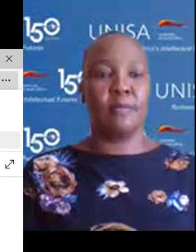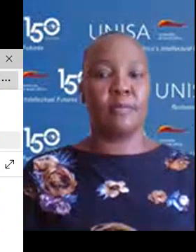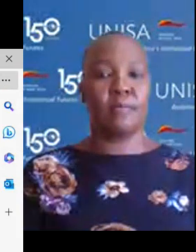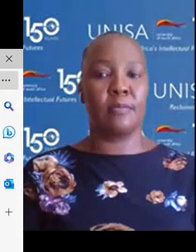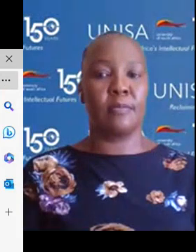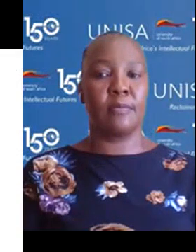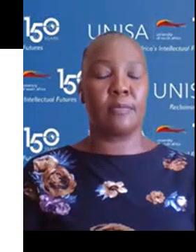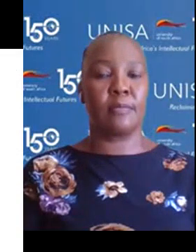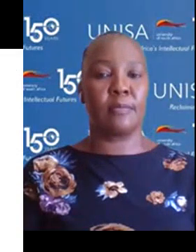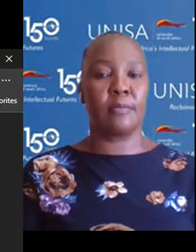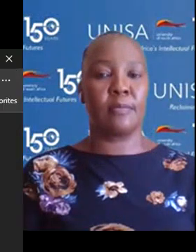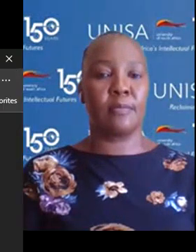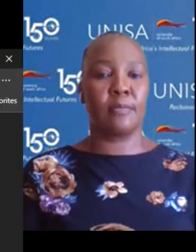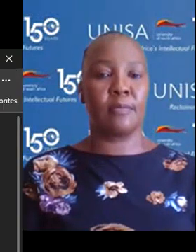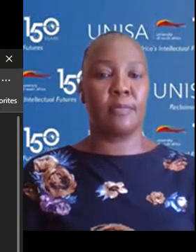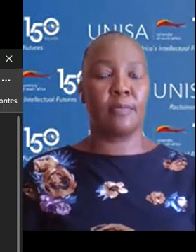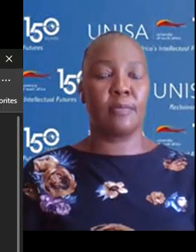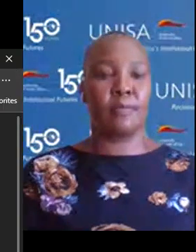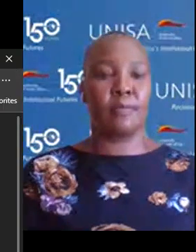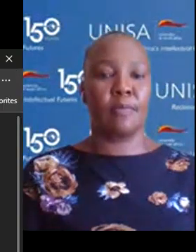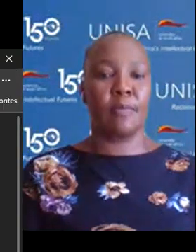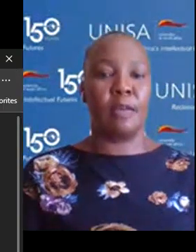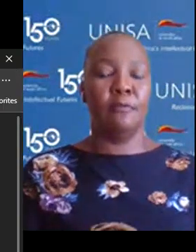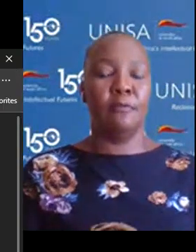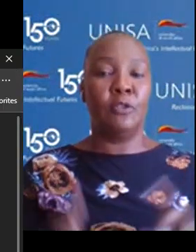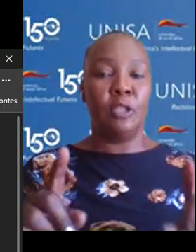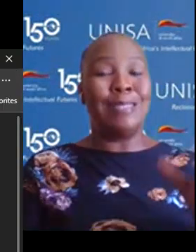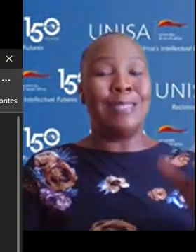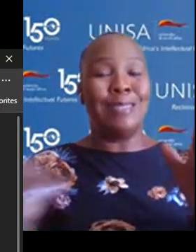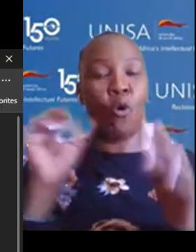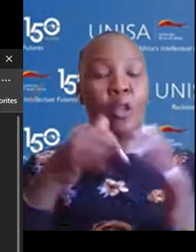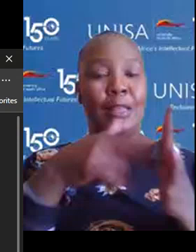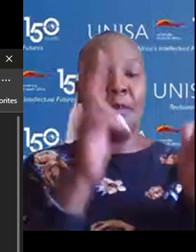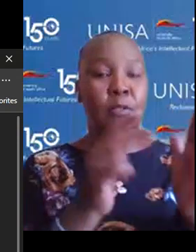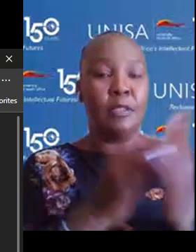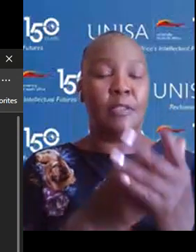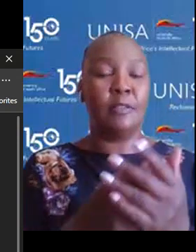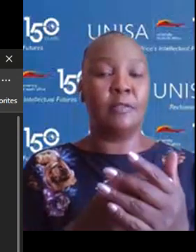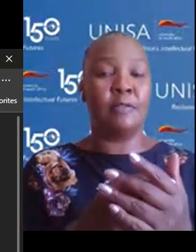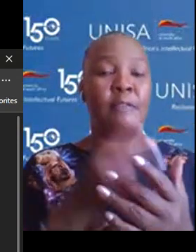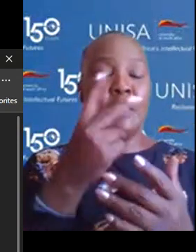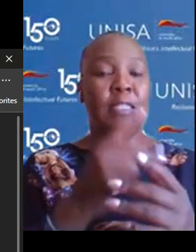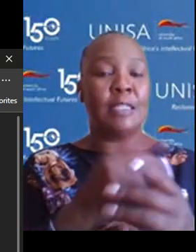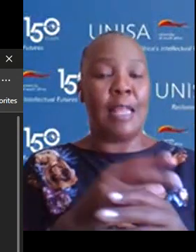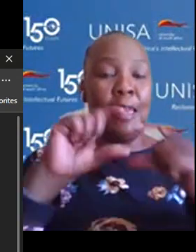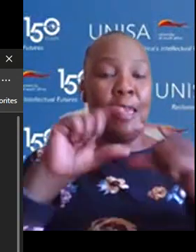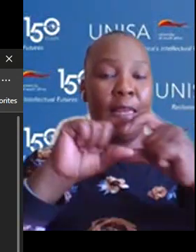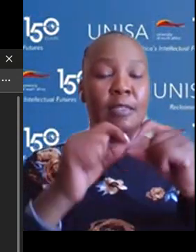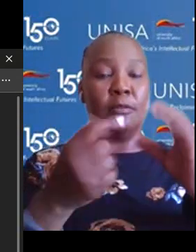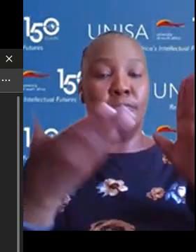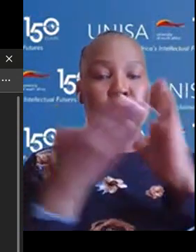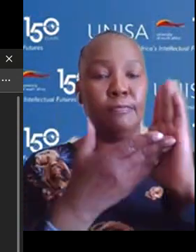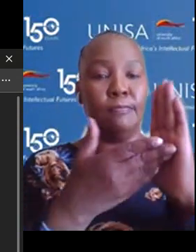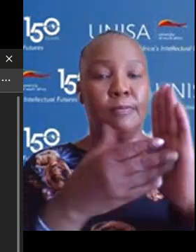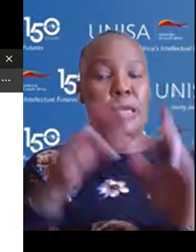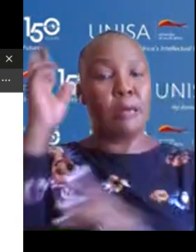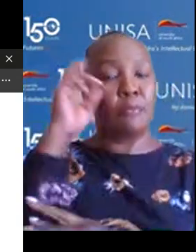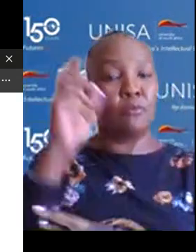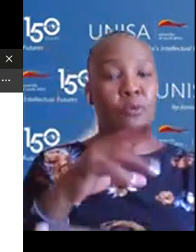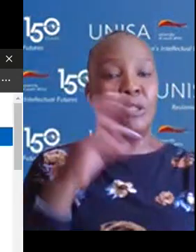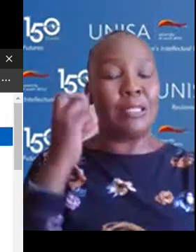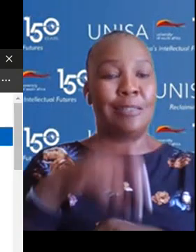if you do not see all the apps, you'll visit this page. That's the link's been posted. So remember, you only need to do this if